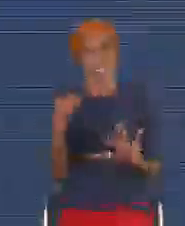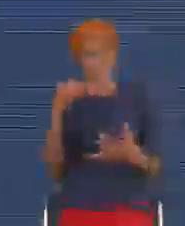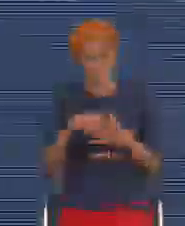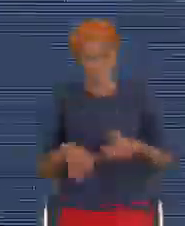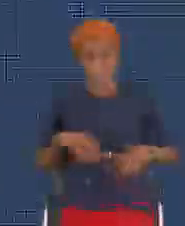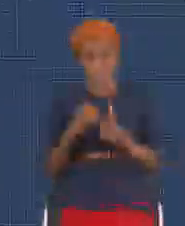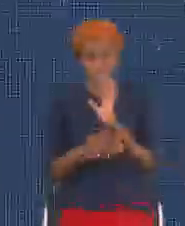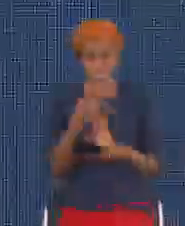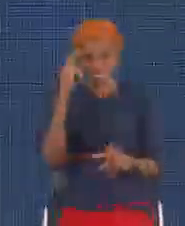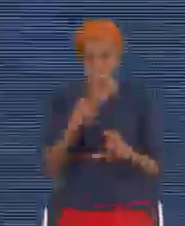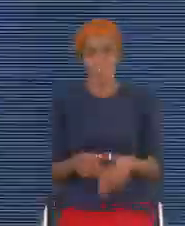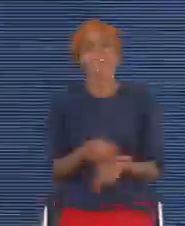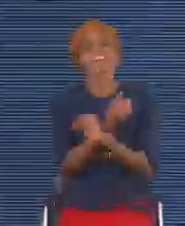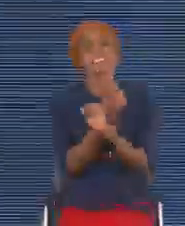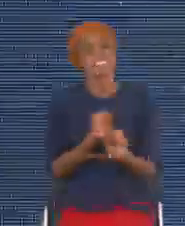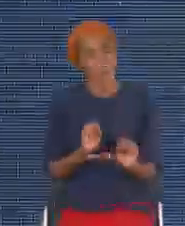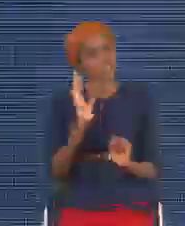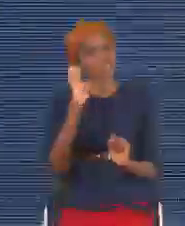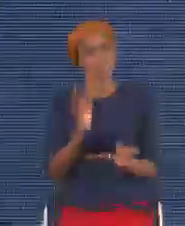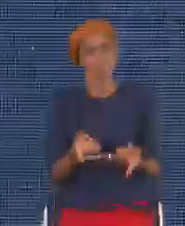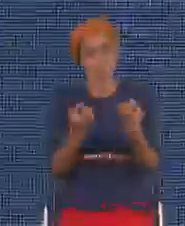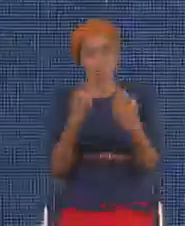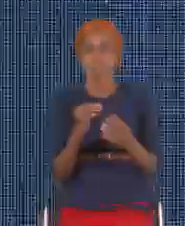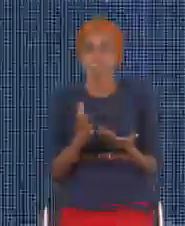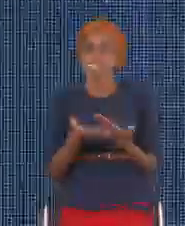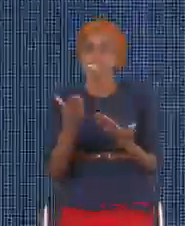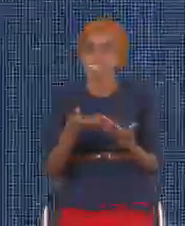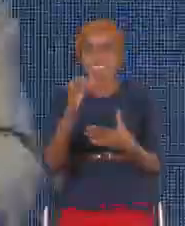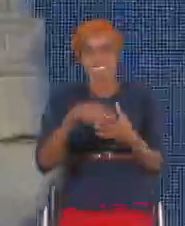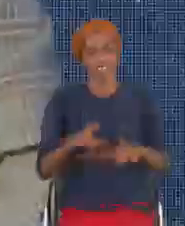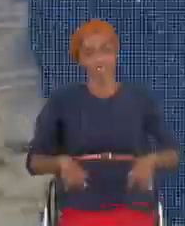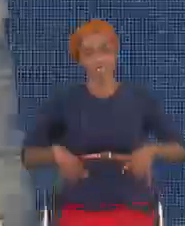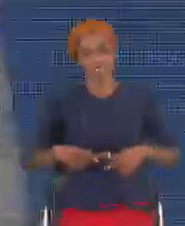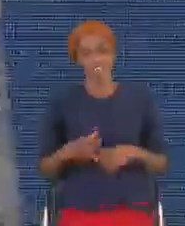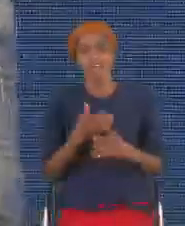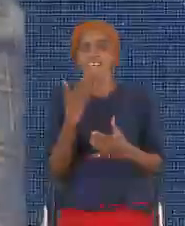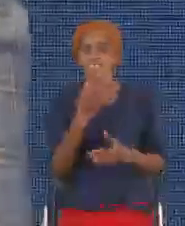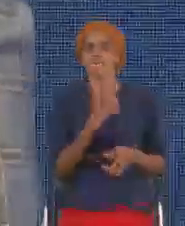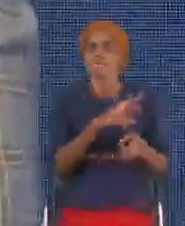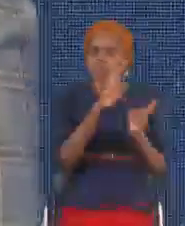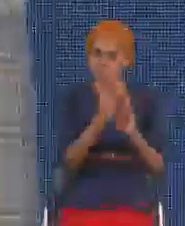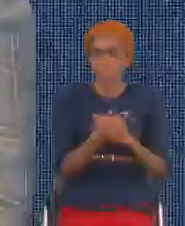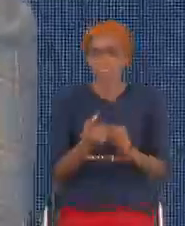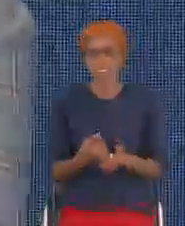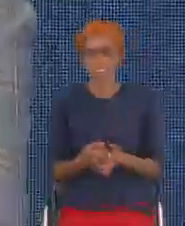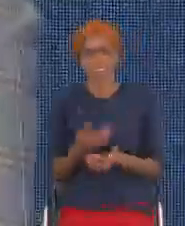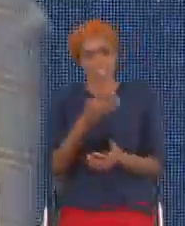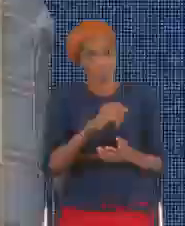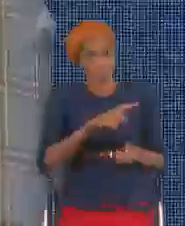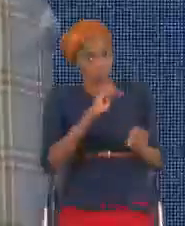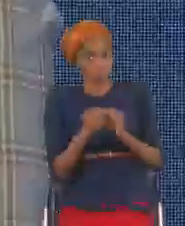life. Salvation will come easily to your life. There is repentance. There's turning